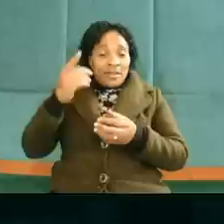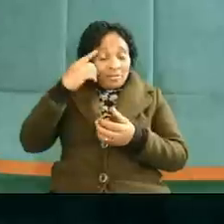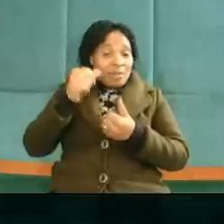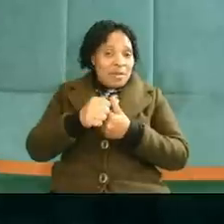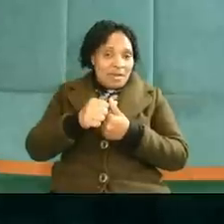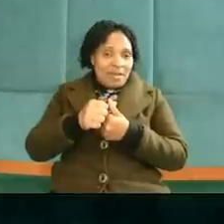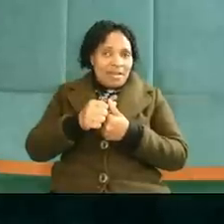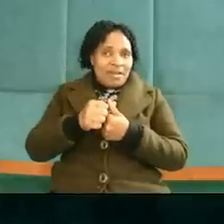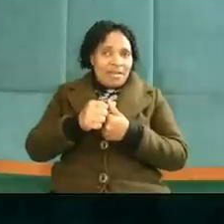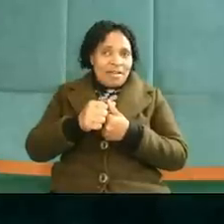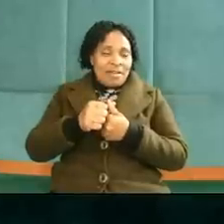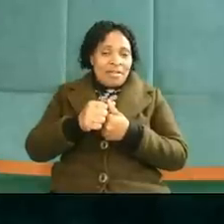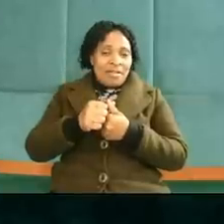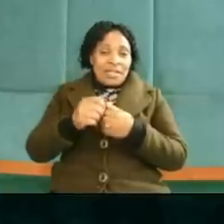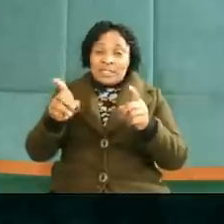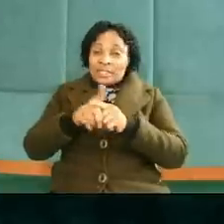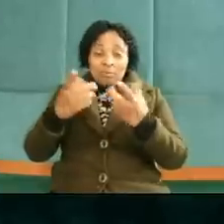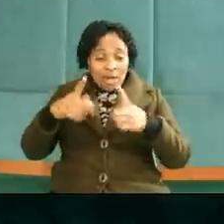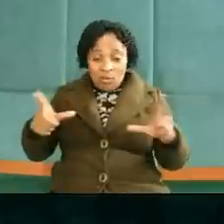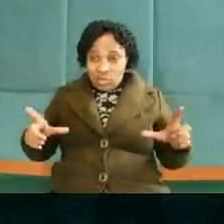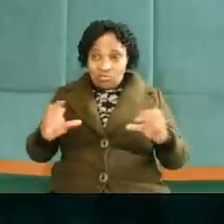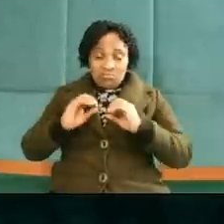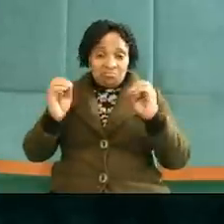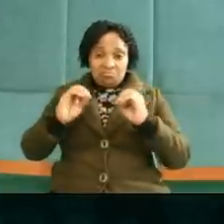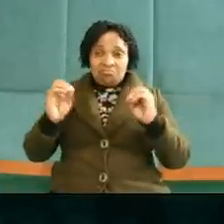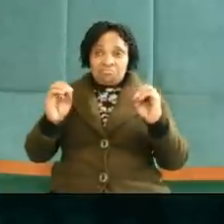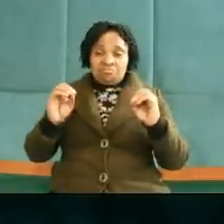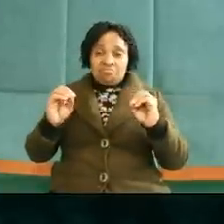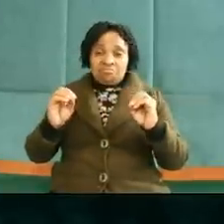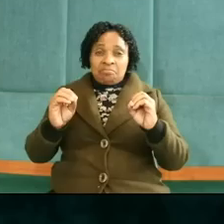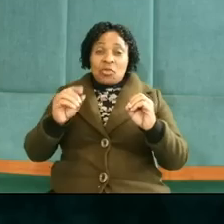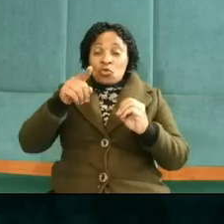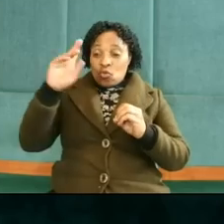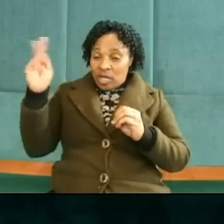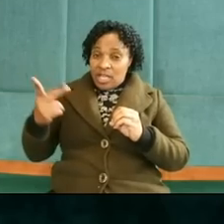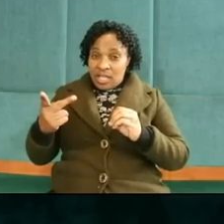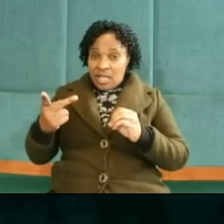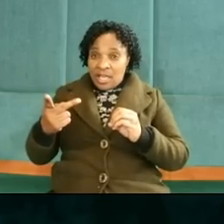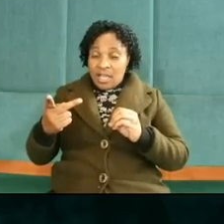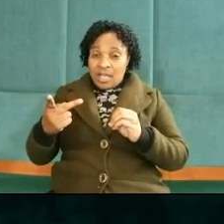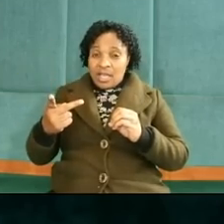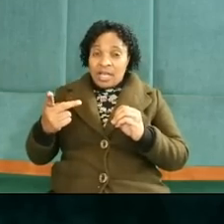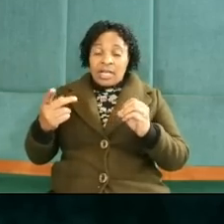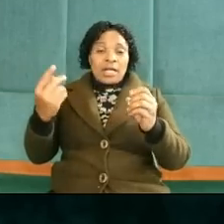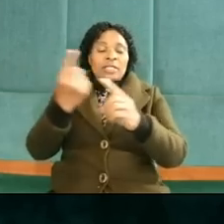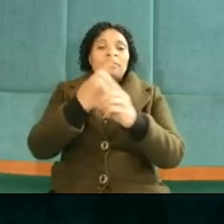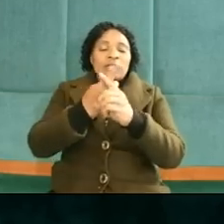that around the world, we don't speak the same language. Am I right? You in Kenya speak almost a million